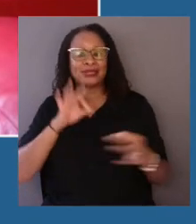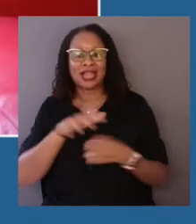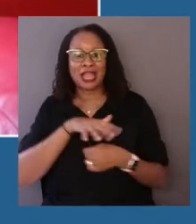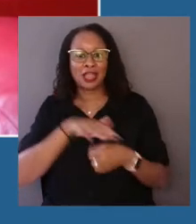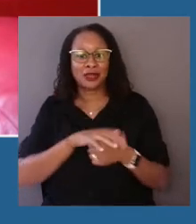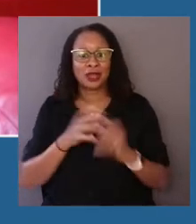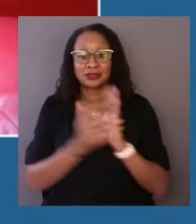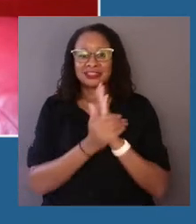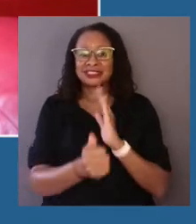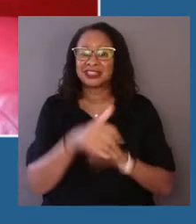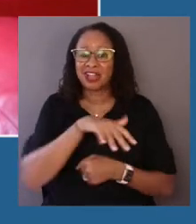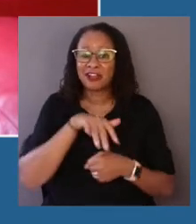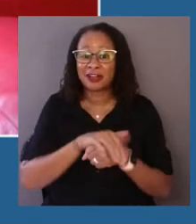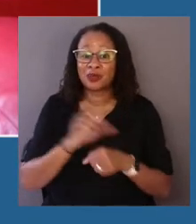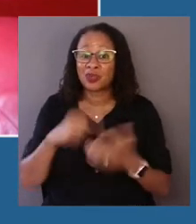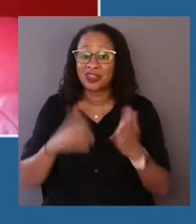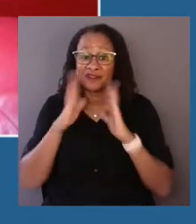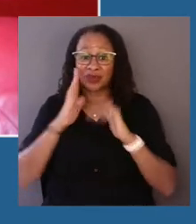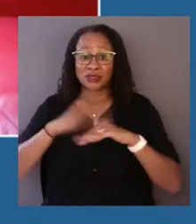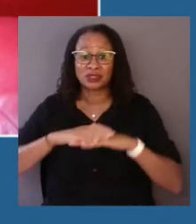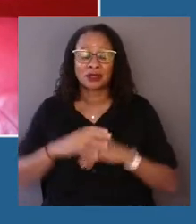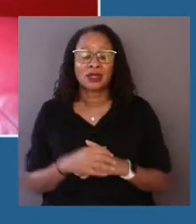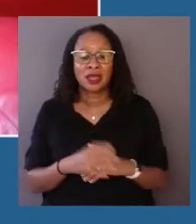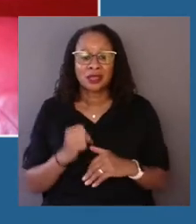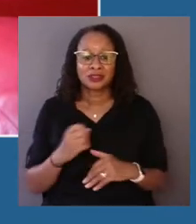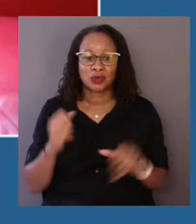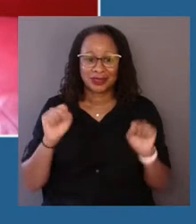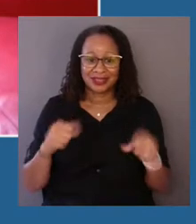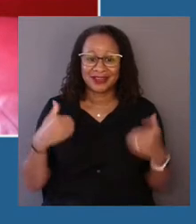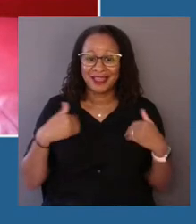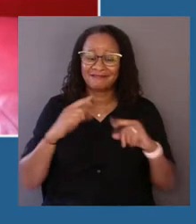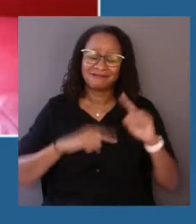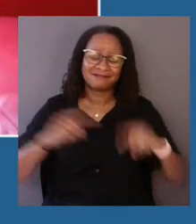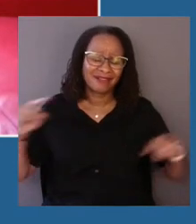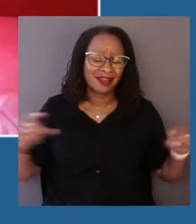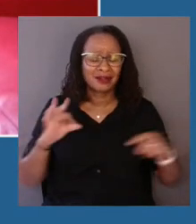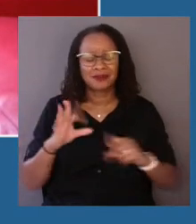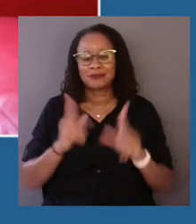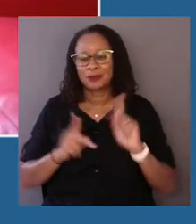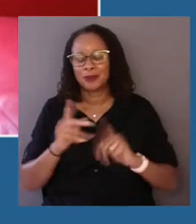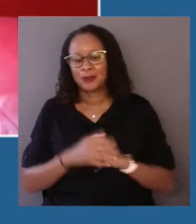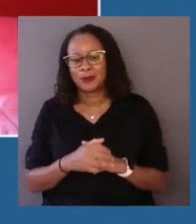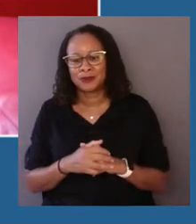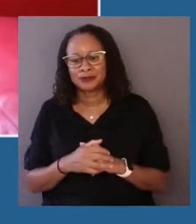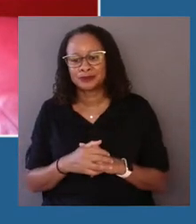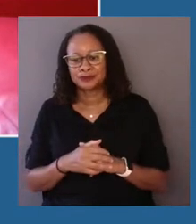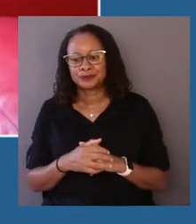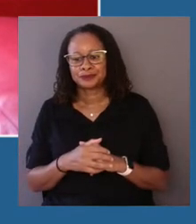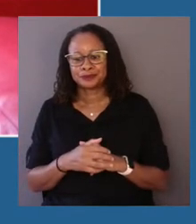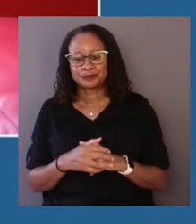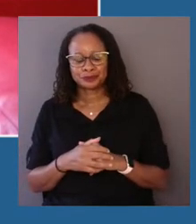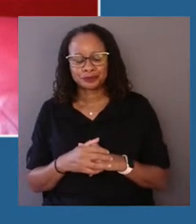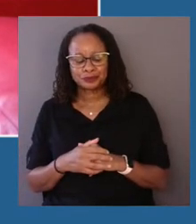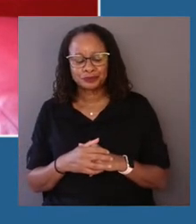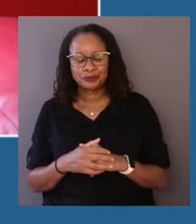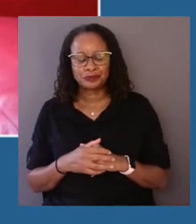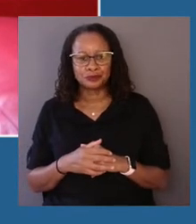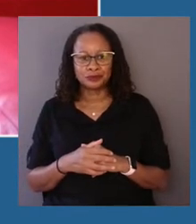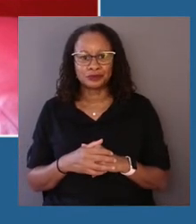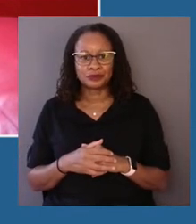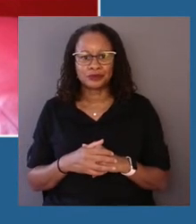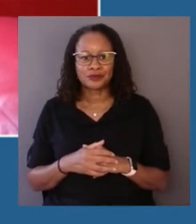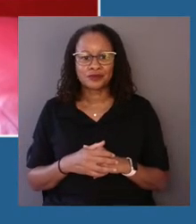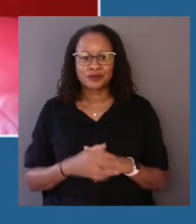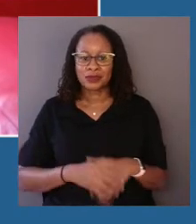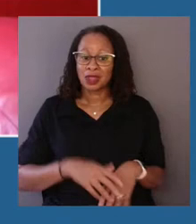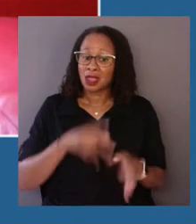on. And so you can have a variety of people who are a professional and working in